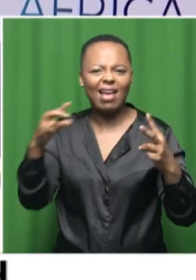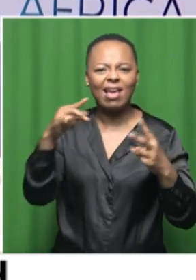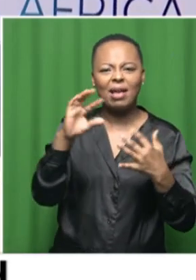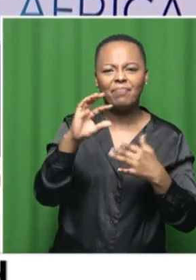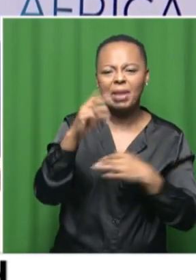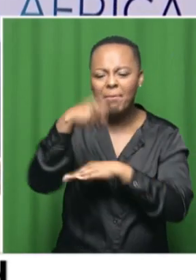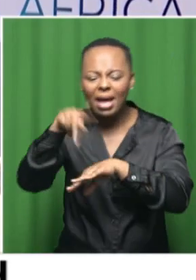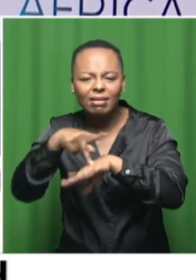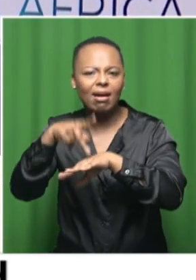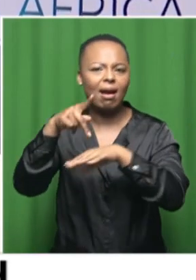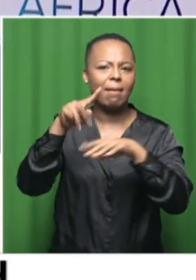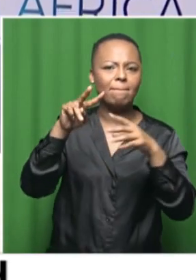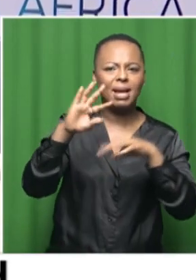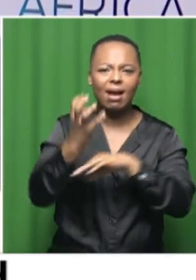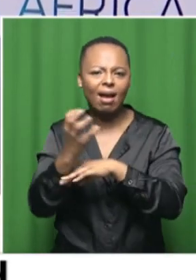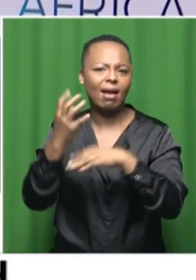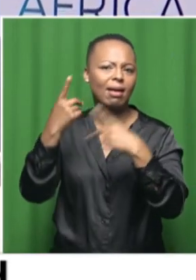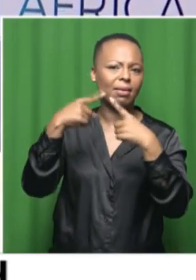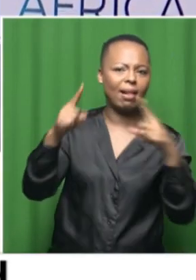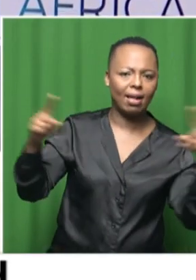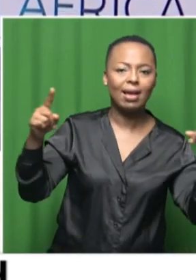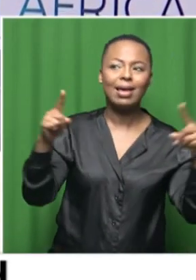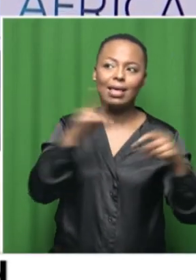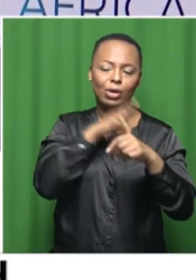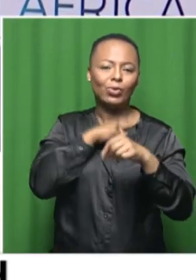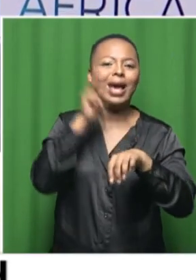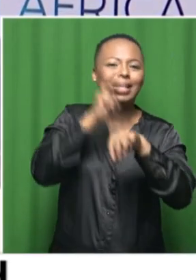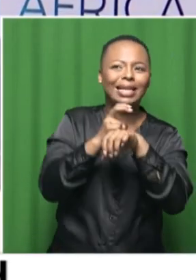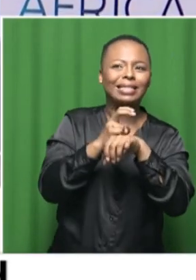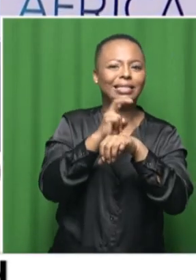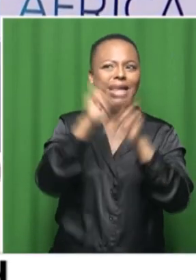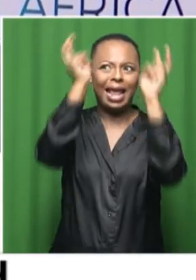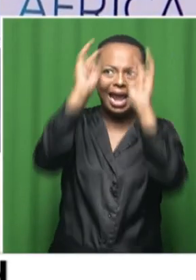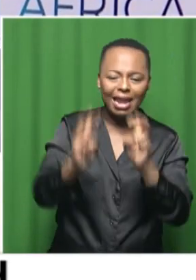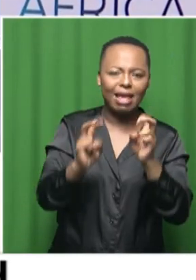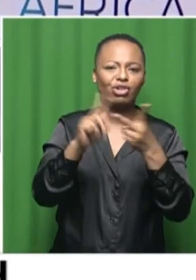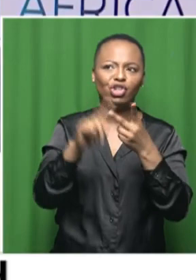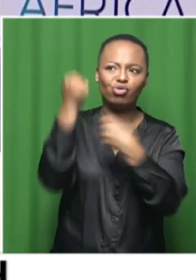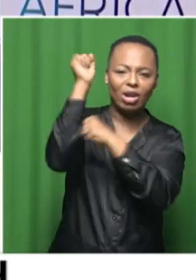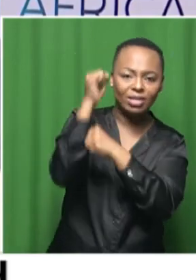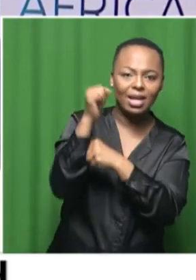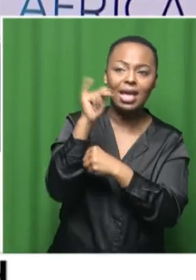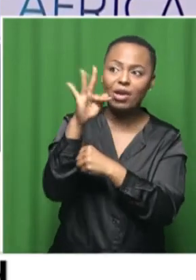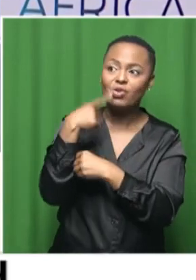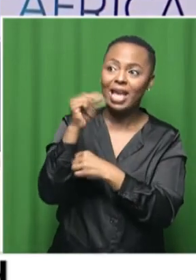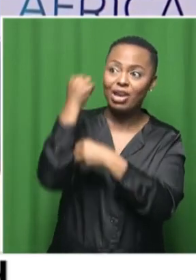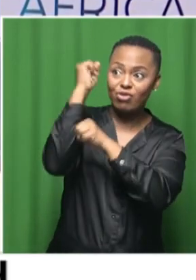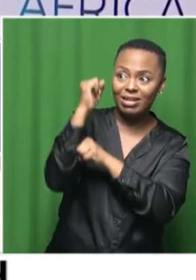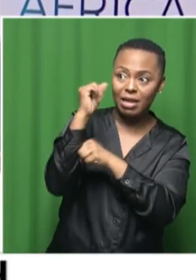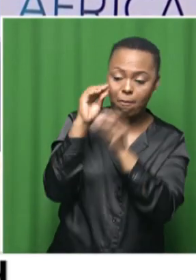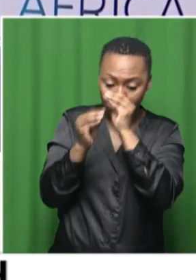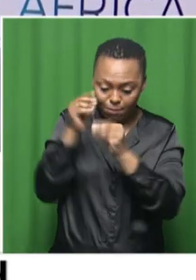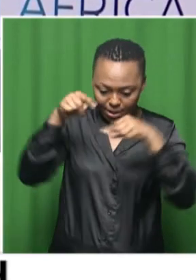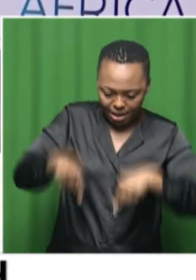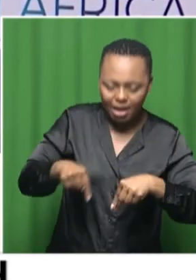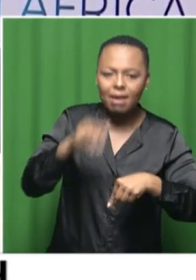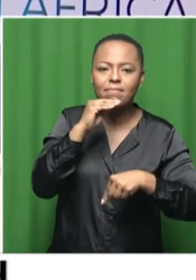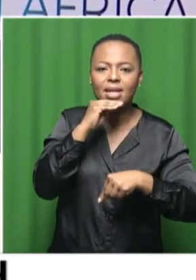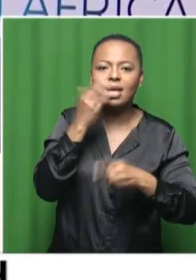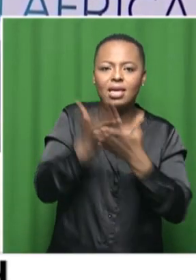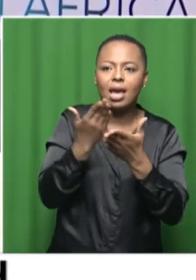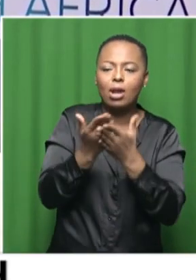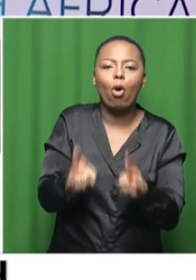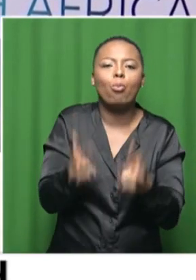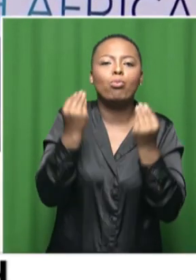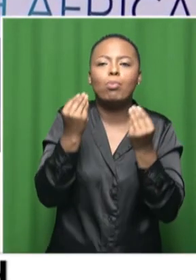your energy requirements, generation, and also industrialization. And by industrialization, then you are addressing the issues of jobs